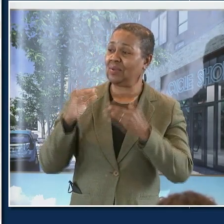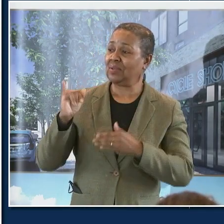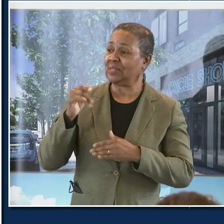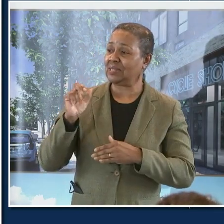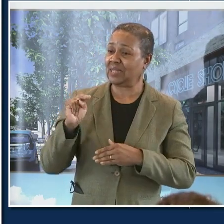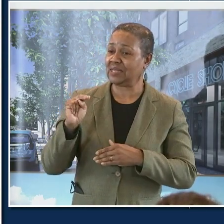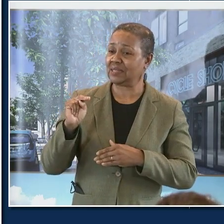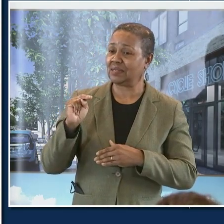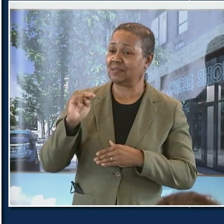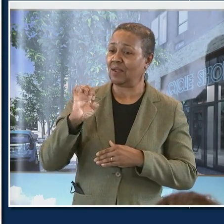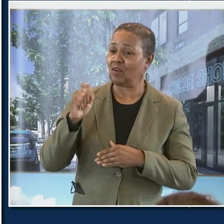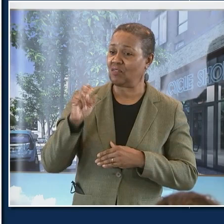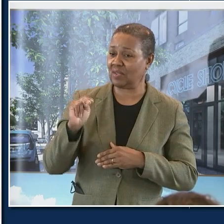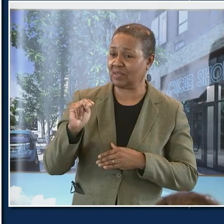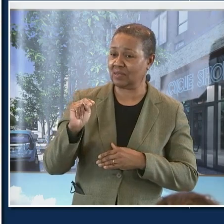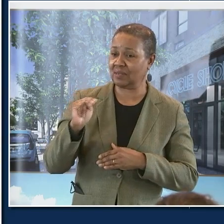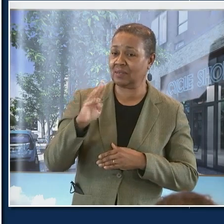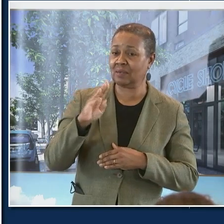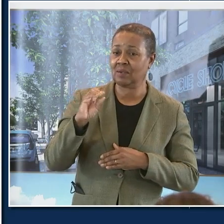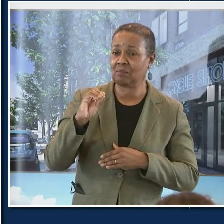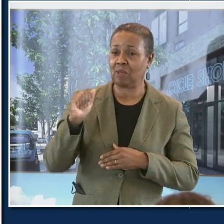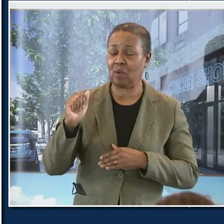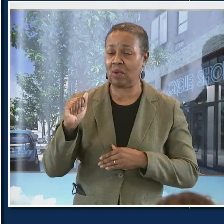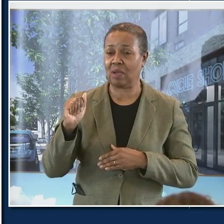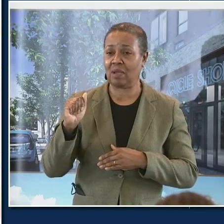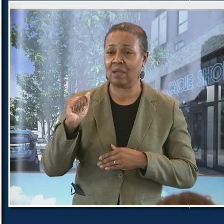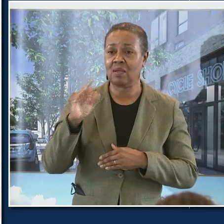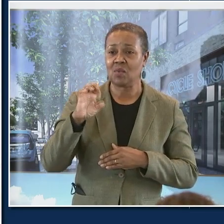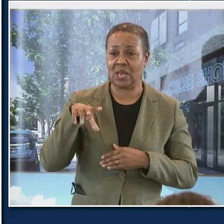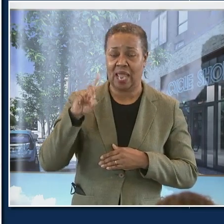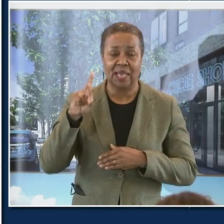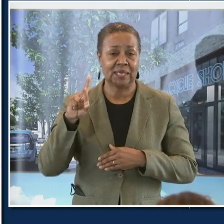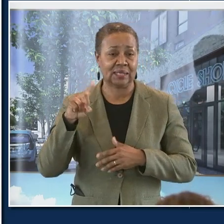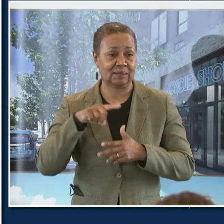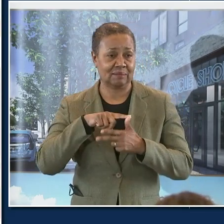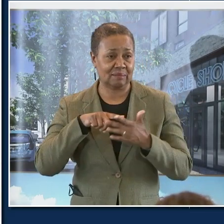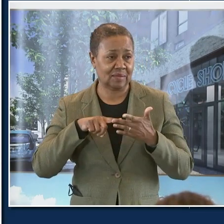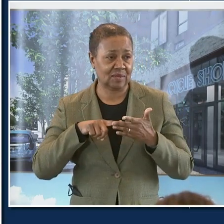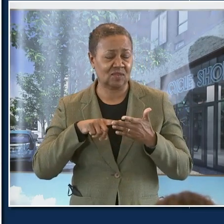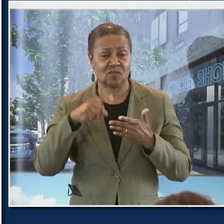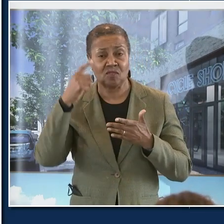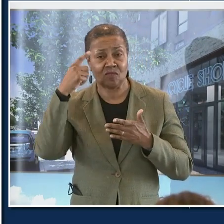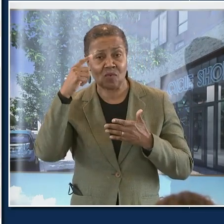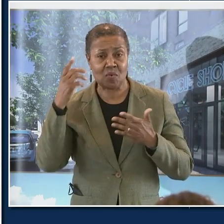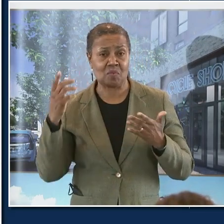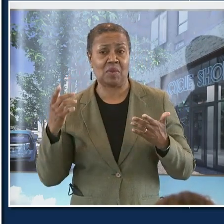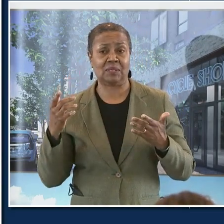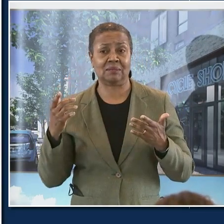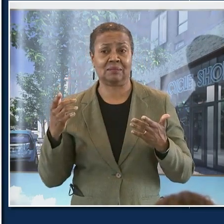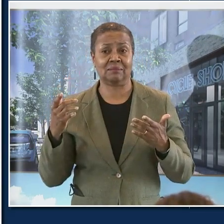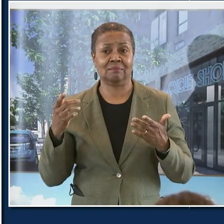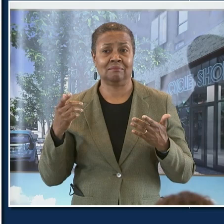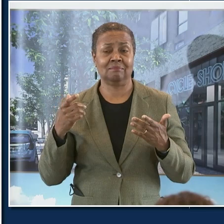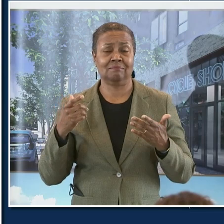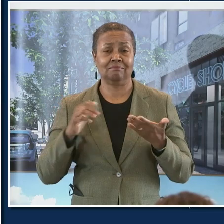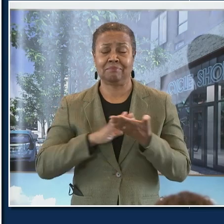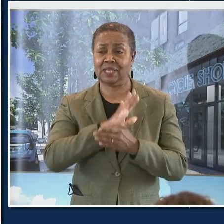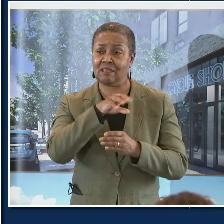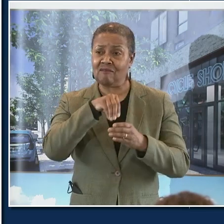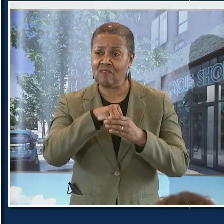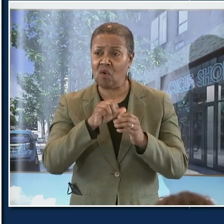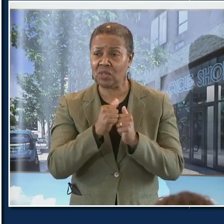Irving, BOA, Related, for just being a part of our